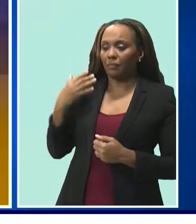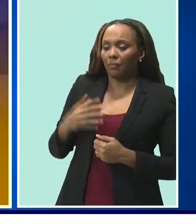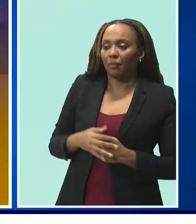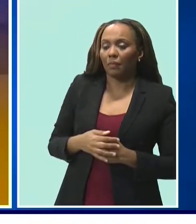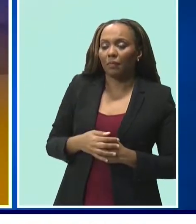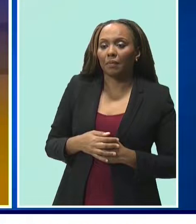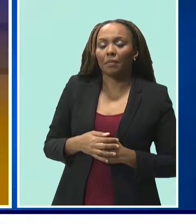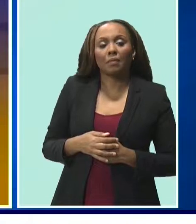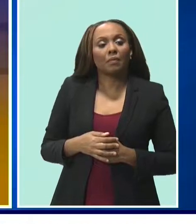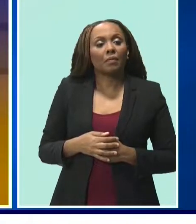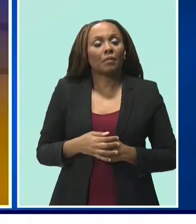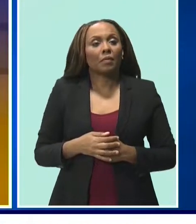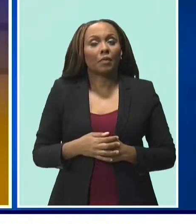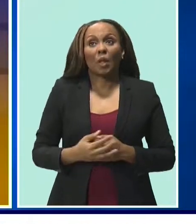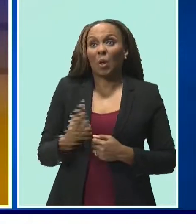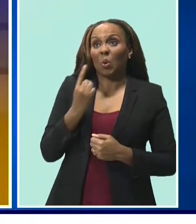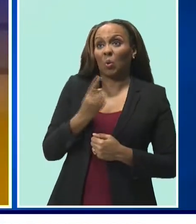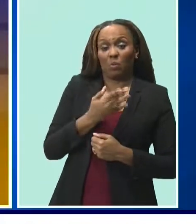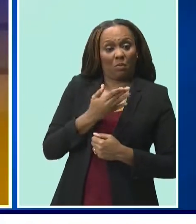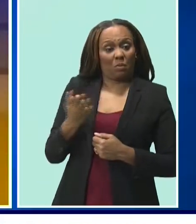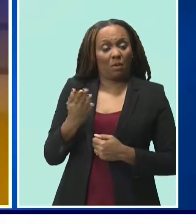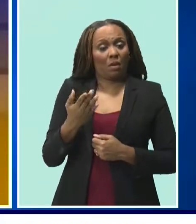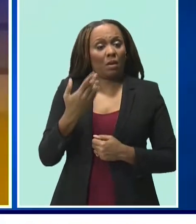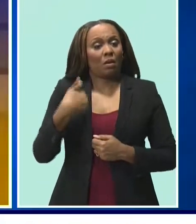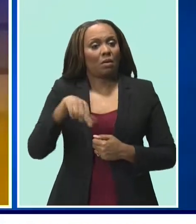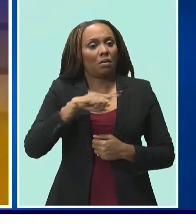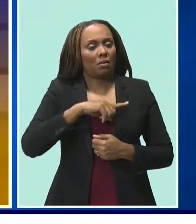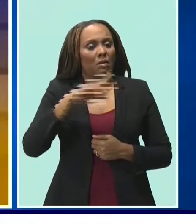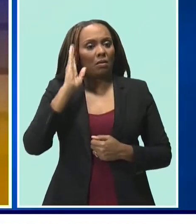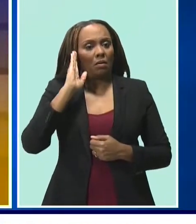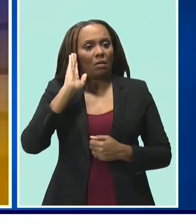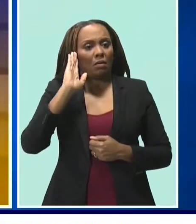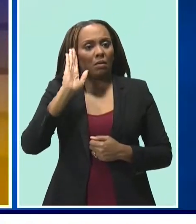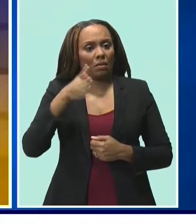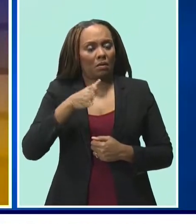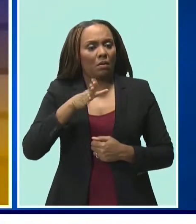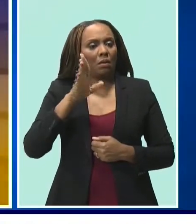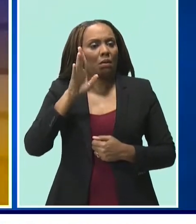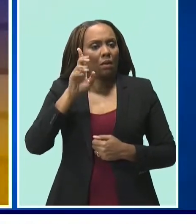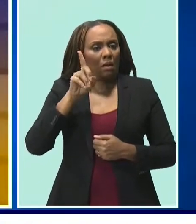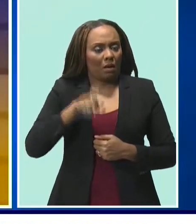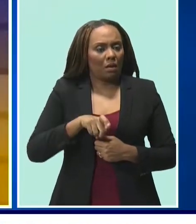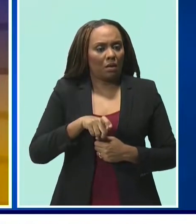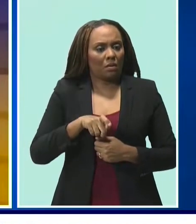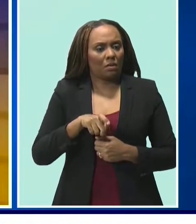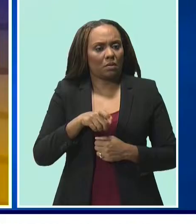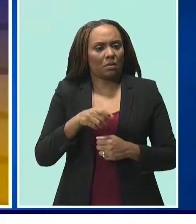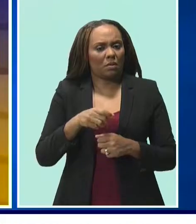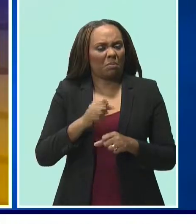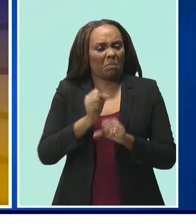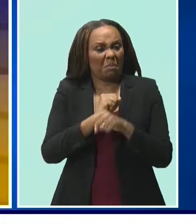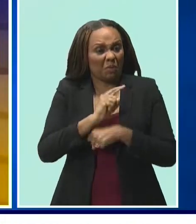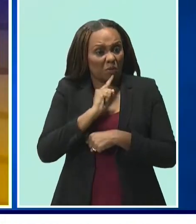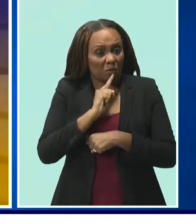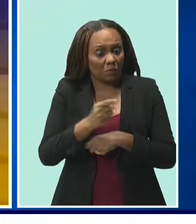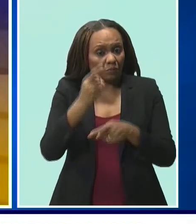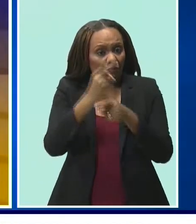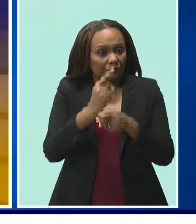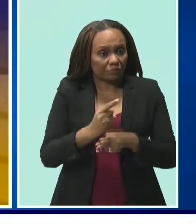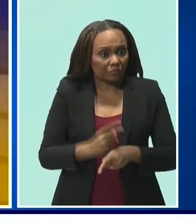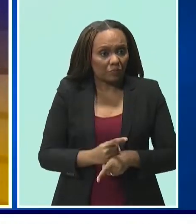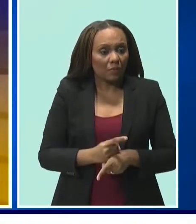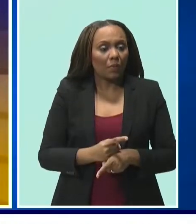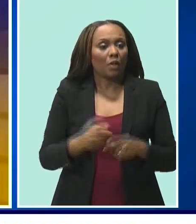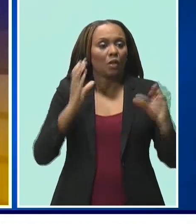from the Ministry of Health's perspective, that we will have to correct is the chains and channels